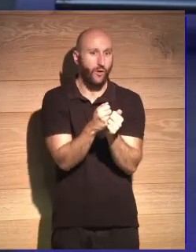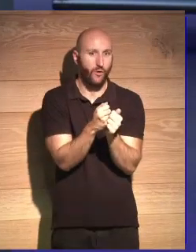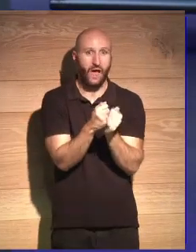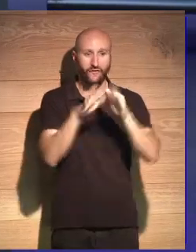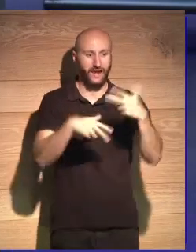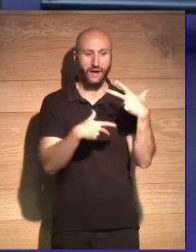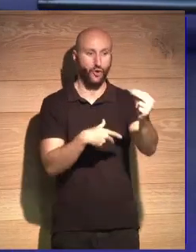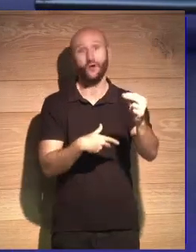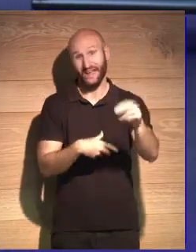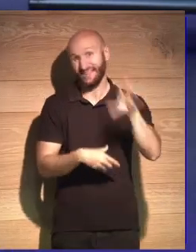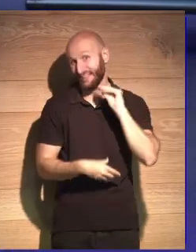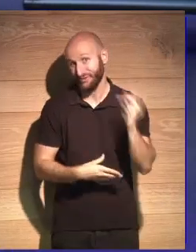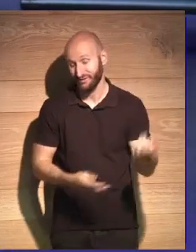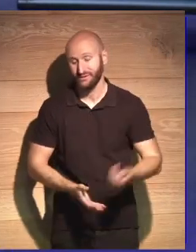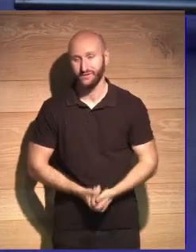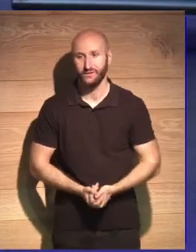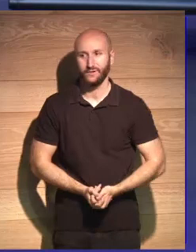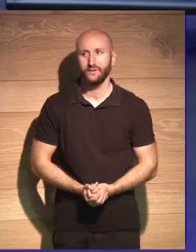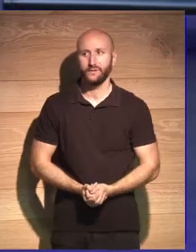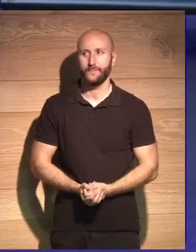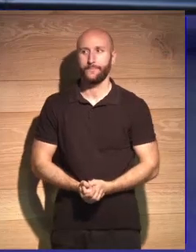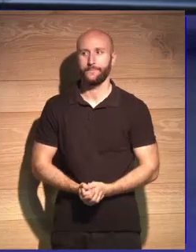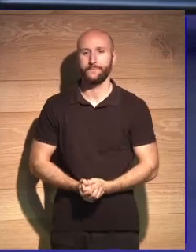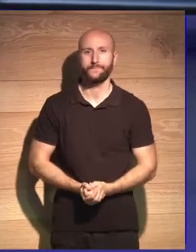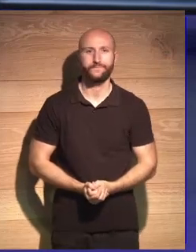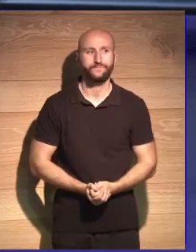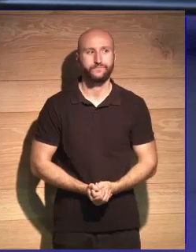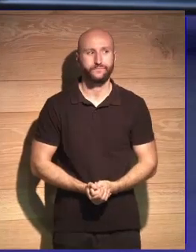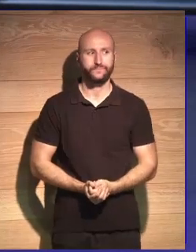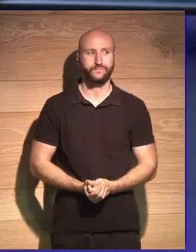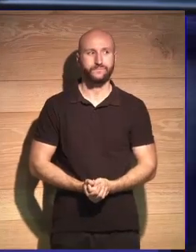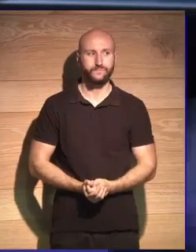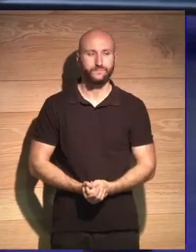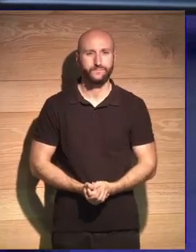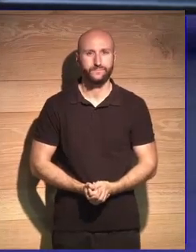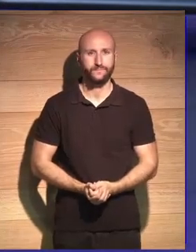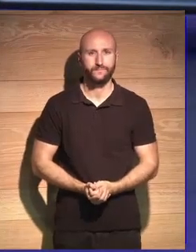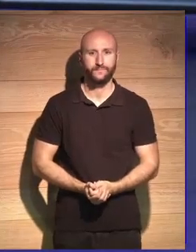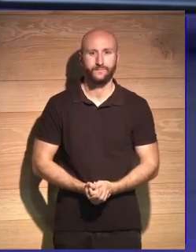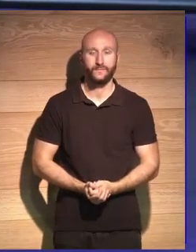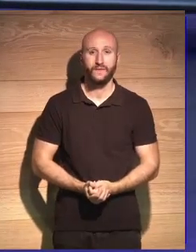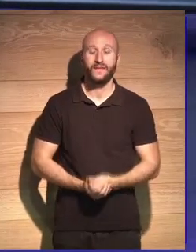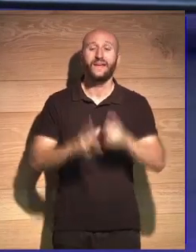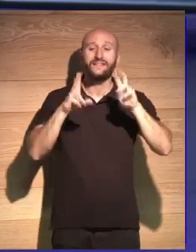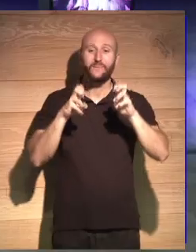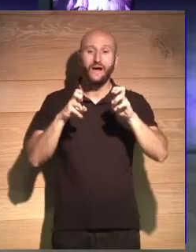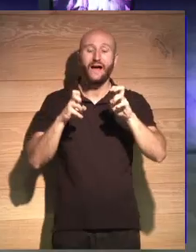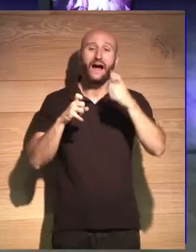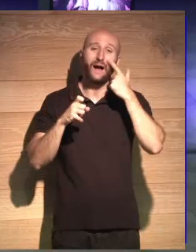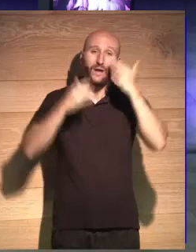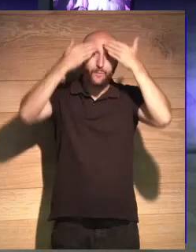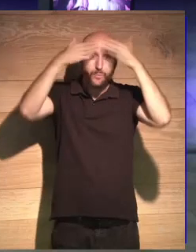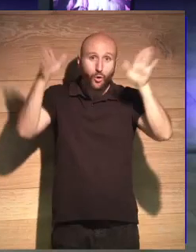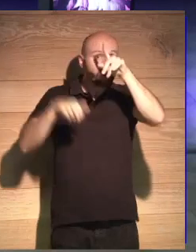career in teaching might find a lot of difficulties in incorporating video games, but the